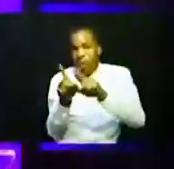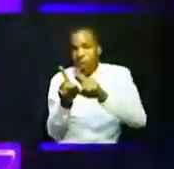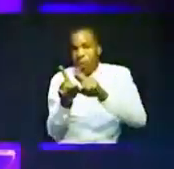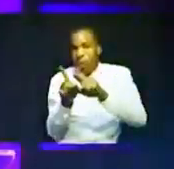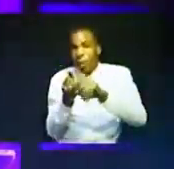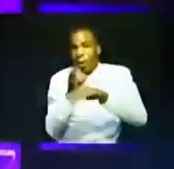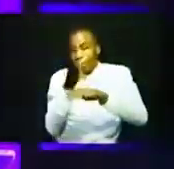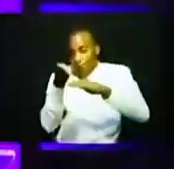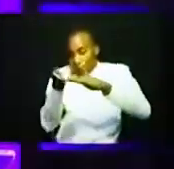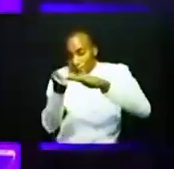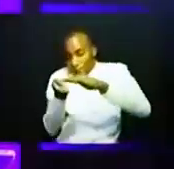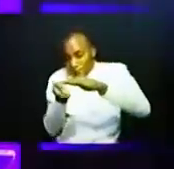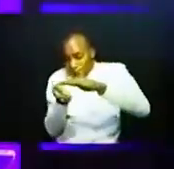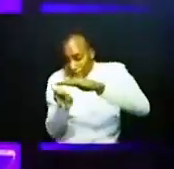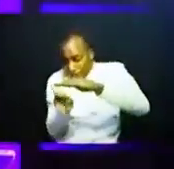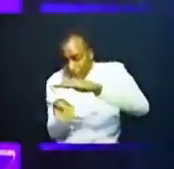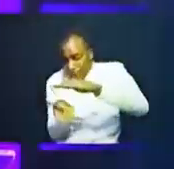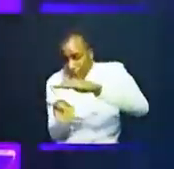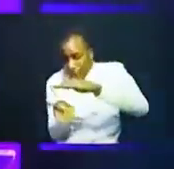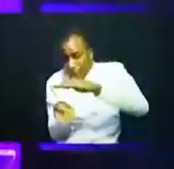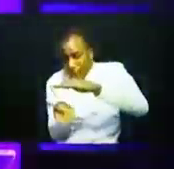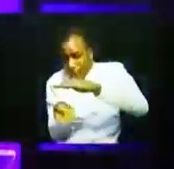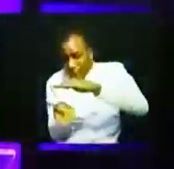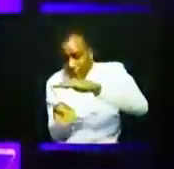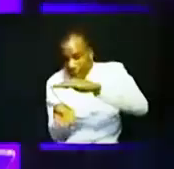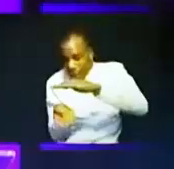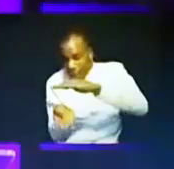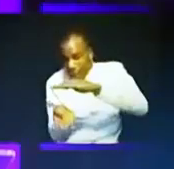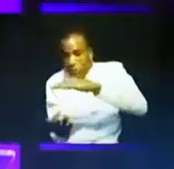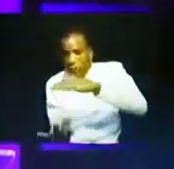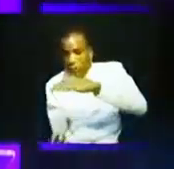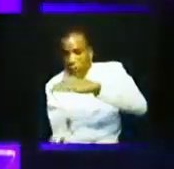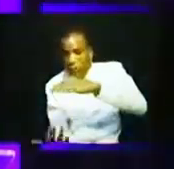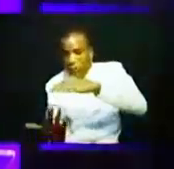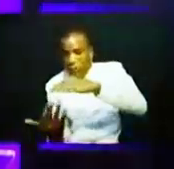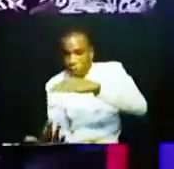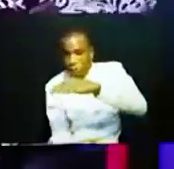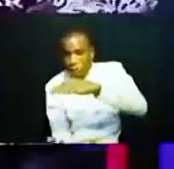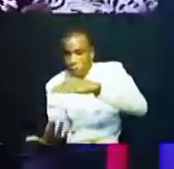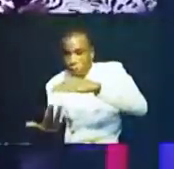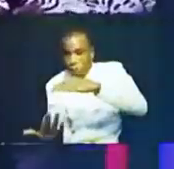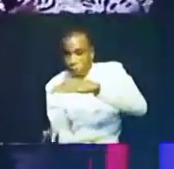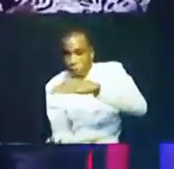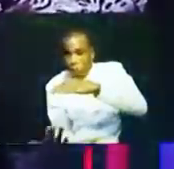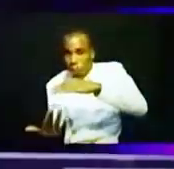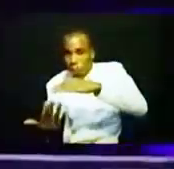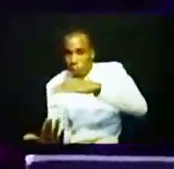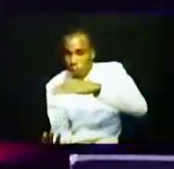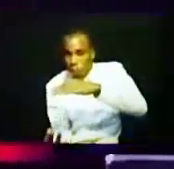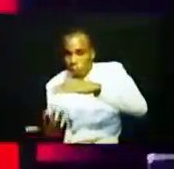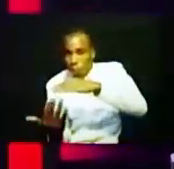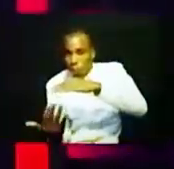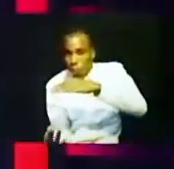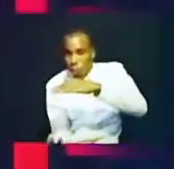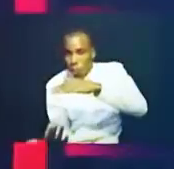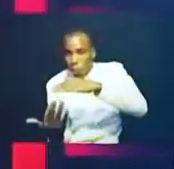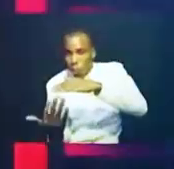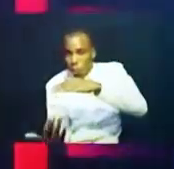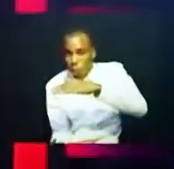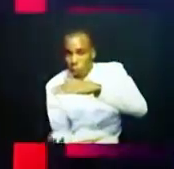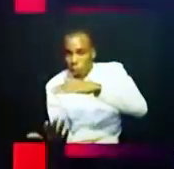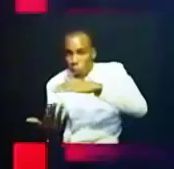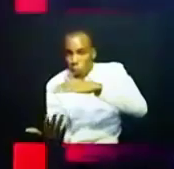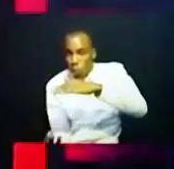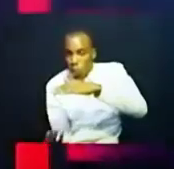is burning and their color is changing, some dough has been lying